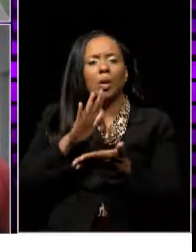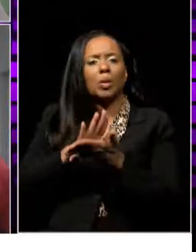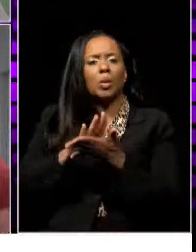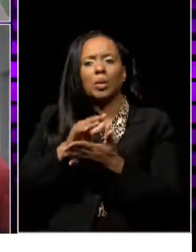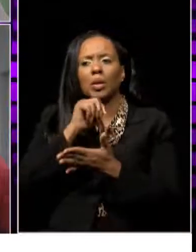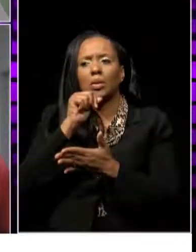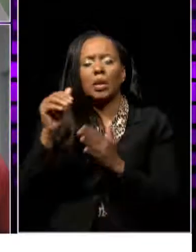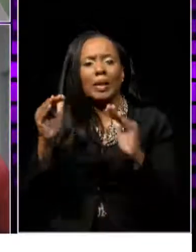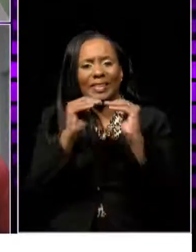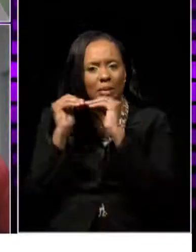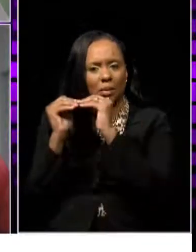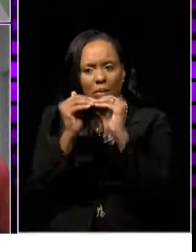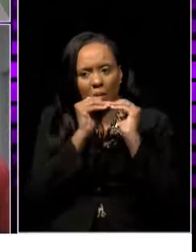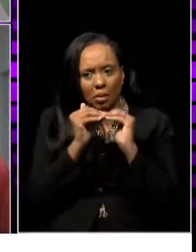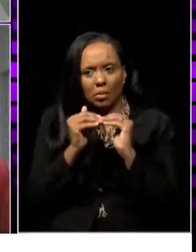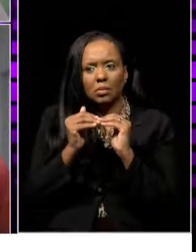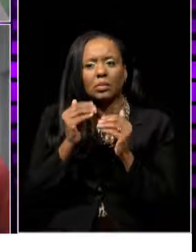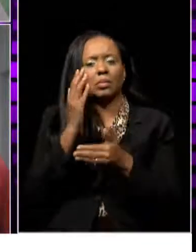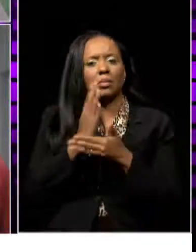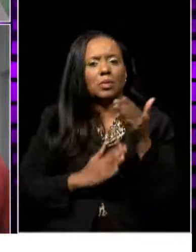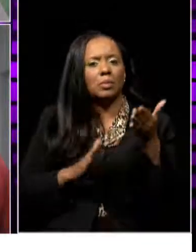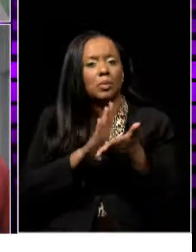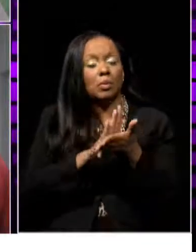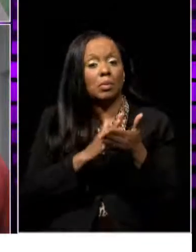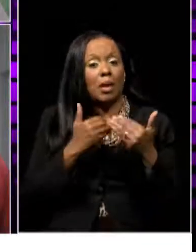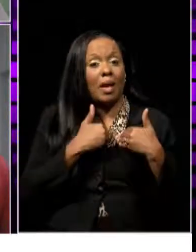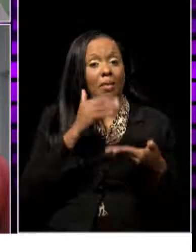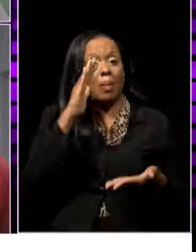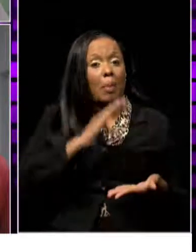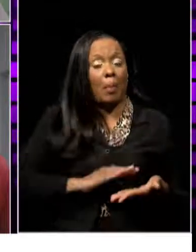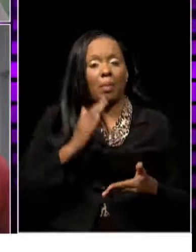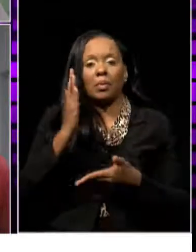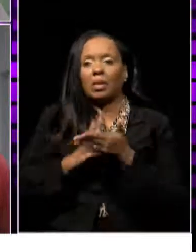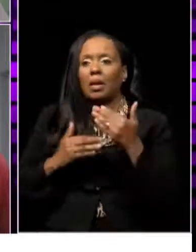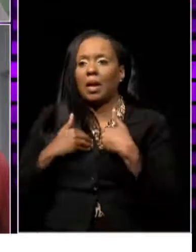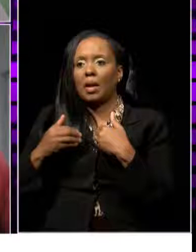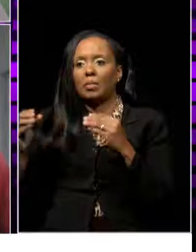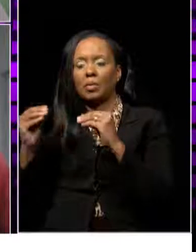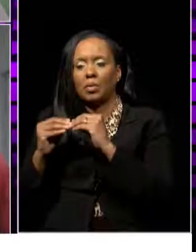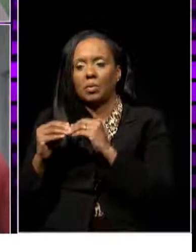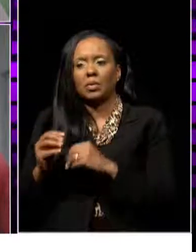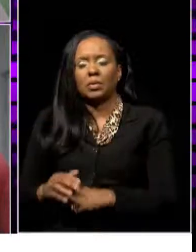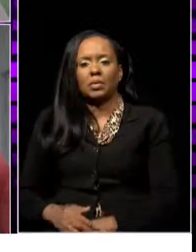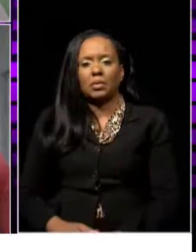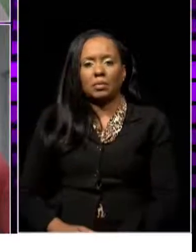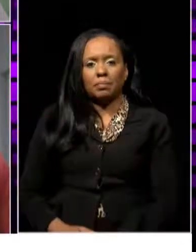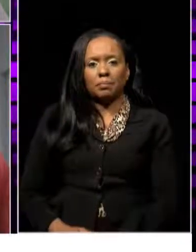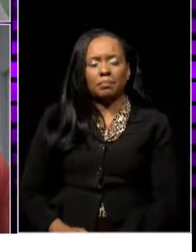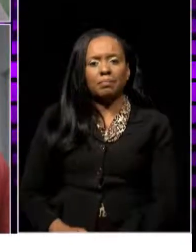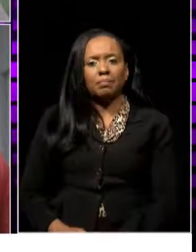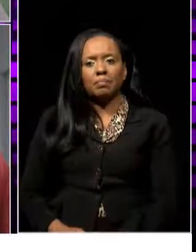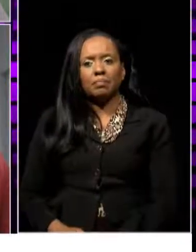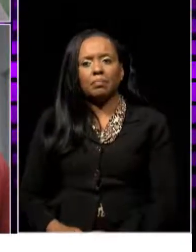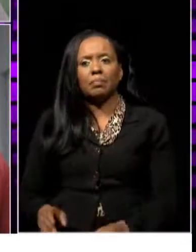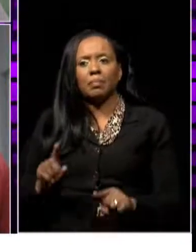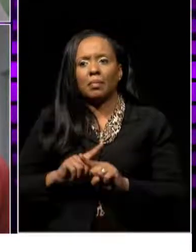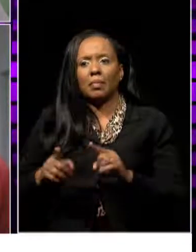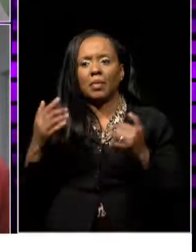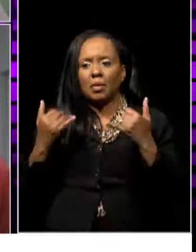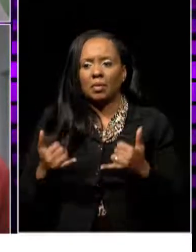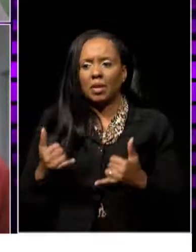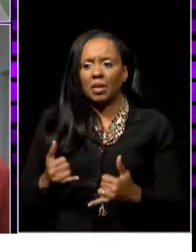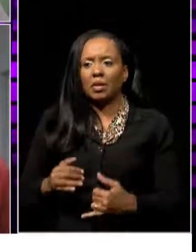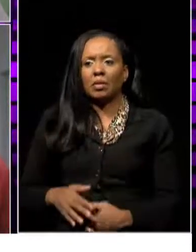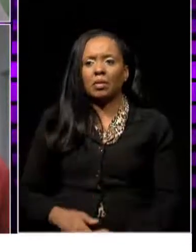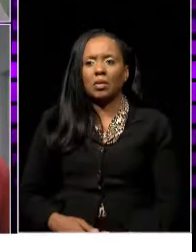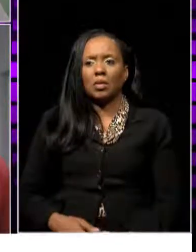of the equipment and stuff like that. But if we're talking about blended, you can, right now, I believe that the students in your class, because the mere fact they're